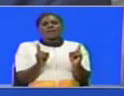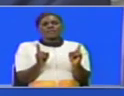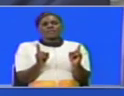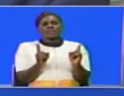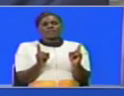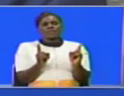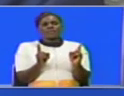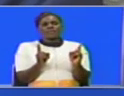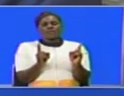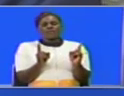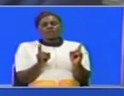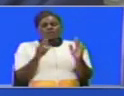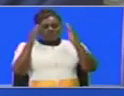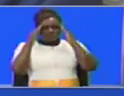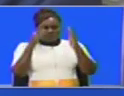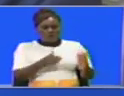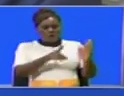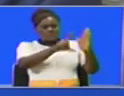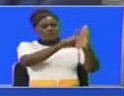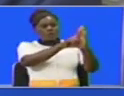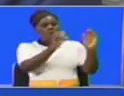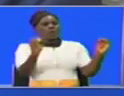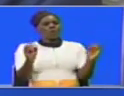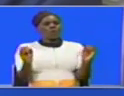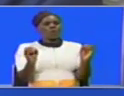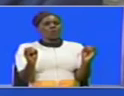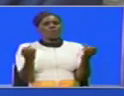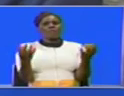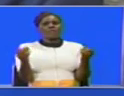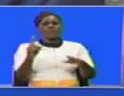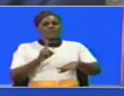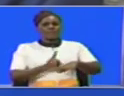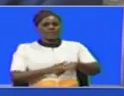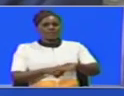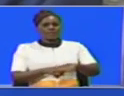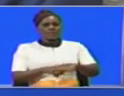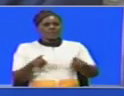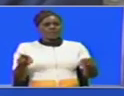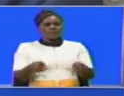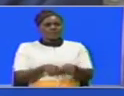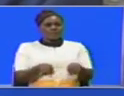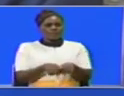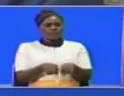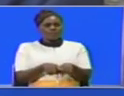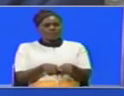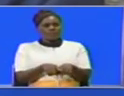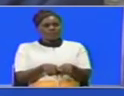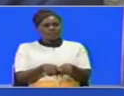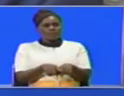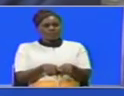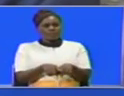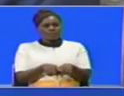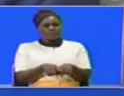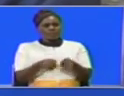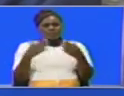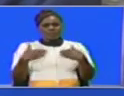eyes off the focus of the law and gloss over it at the expense of